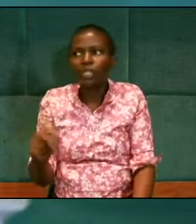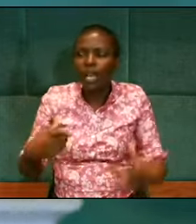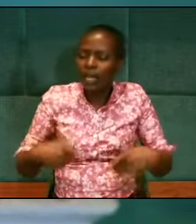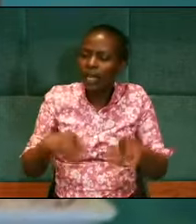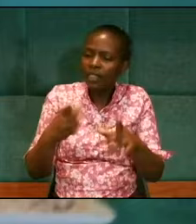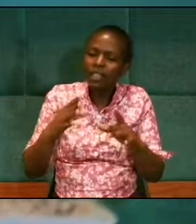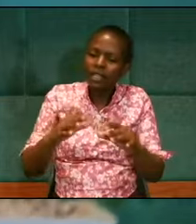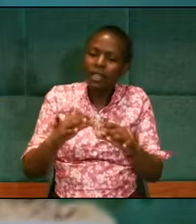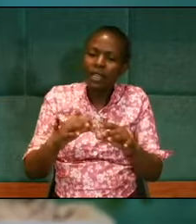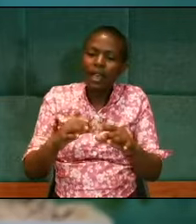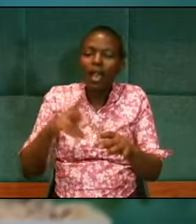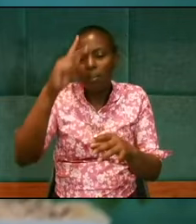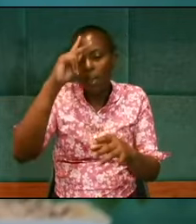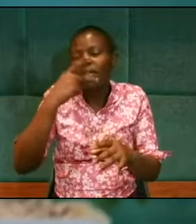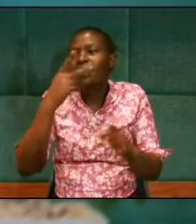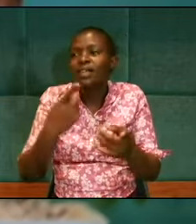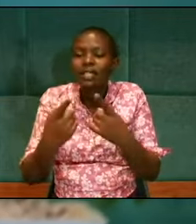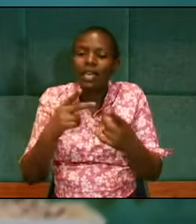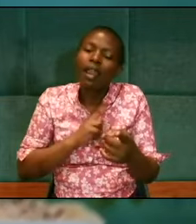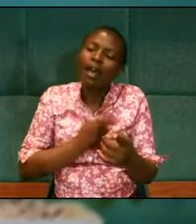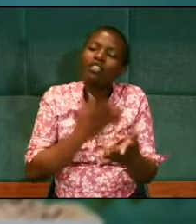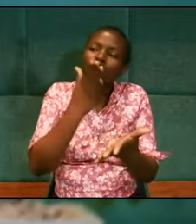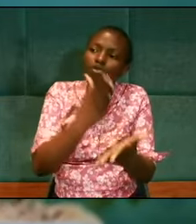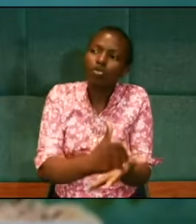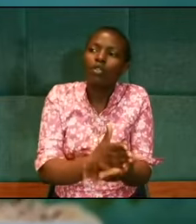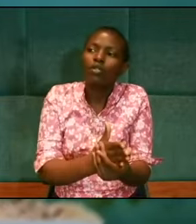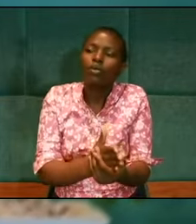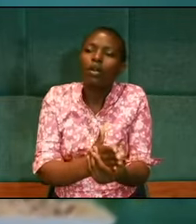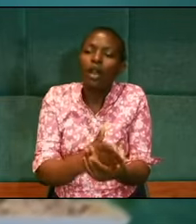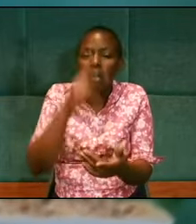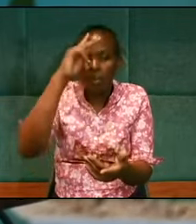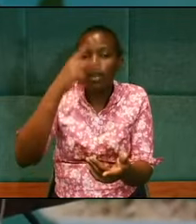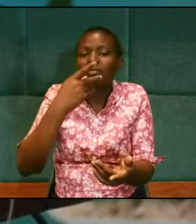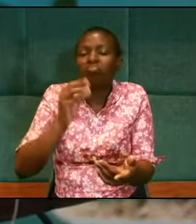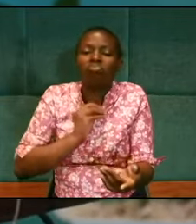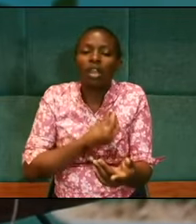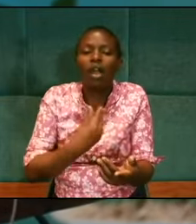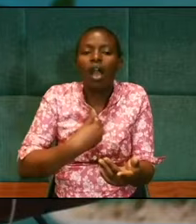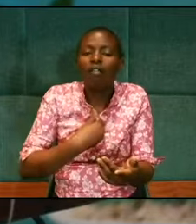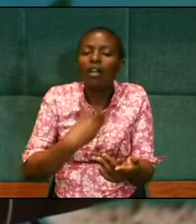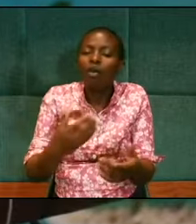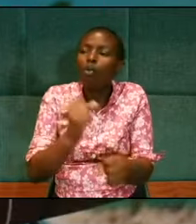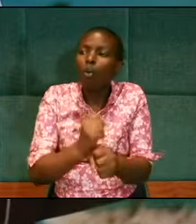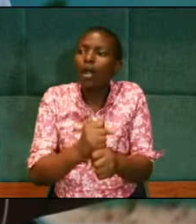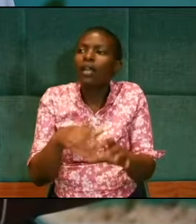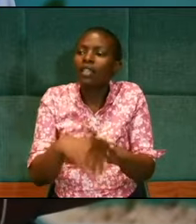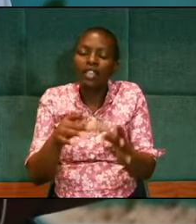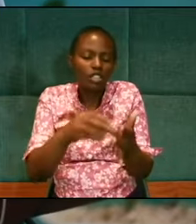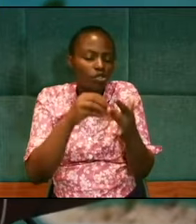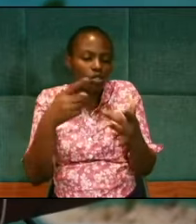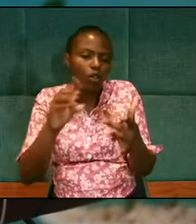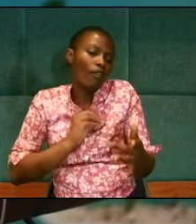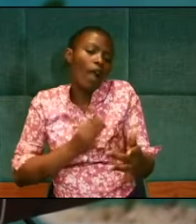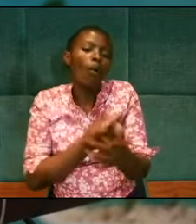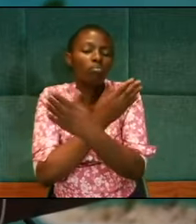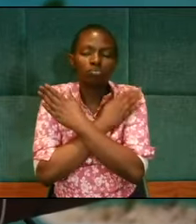you some things she has seen through life. Parents have a role to play in the choice of their spouse. Verse number